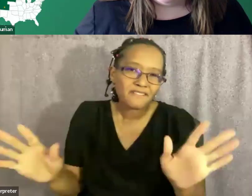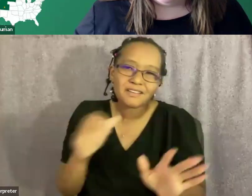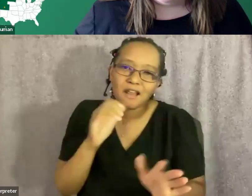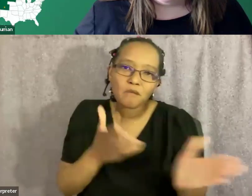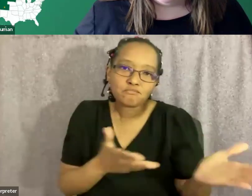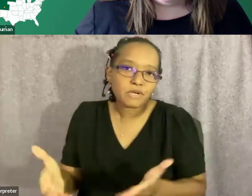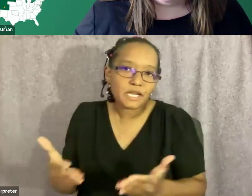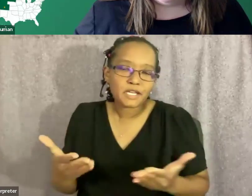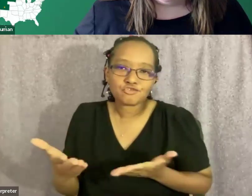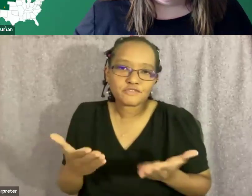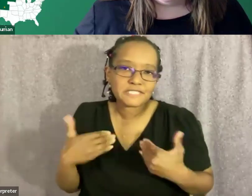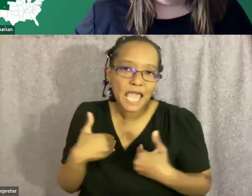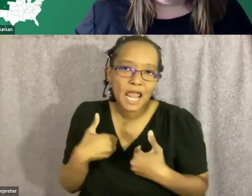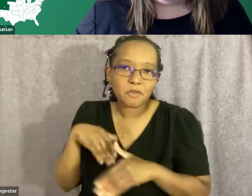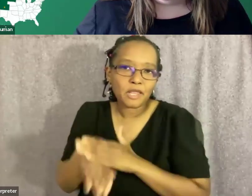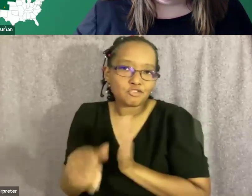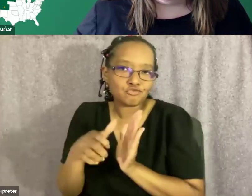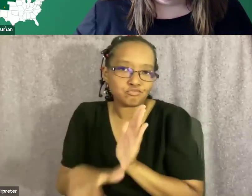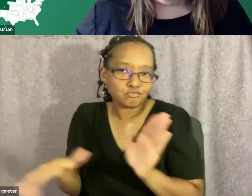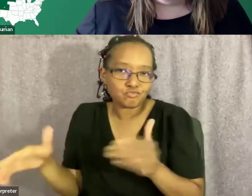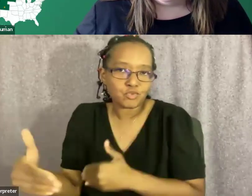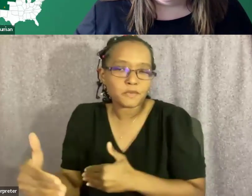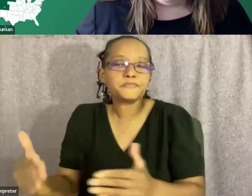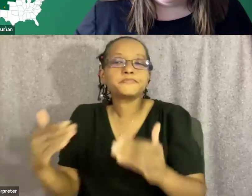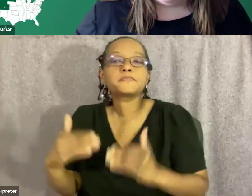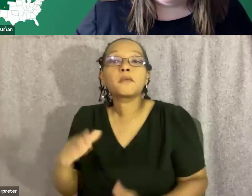into an operating room. A burn unit.